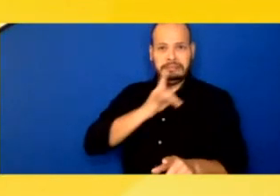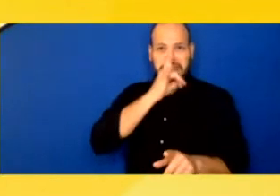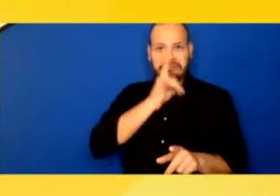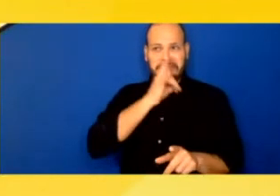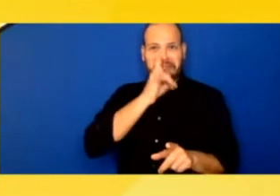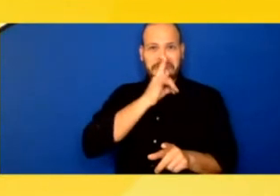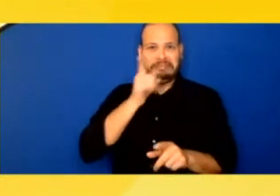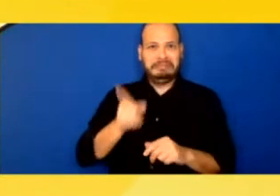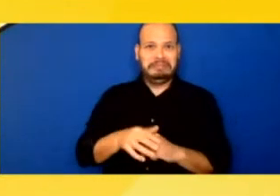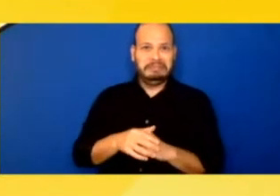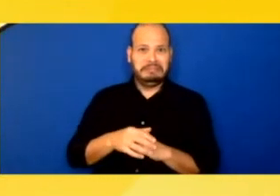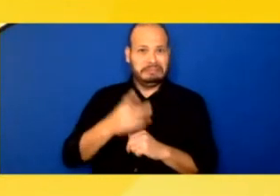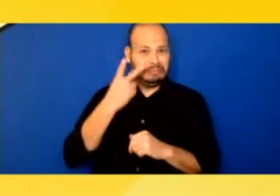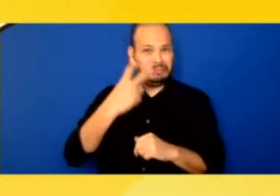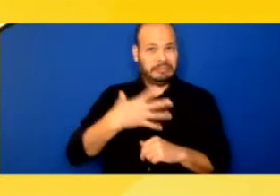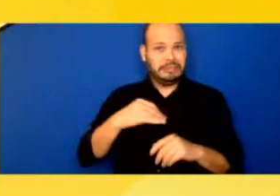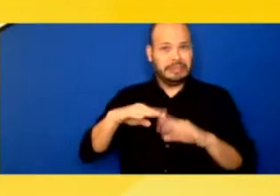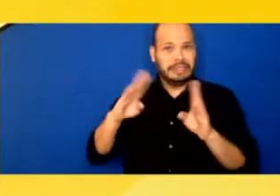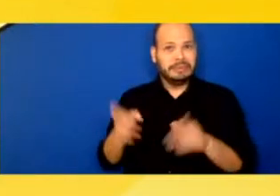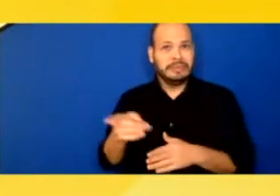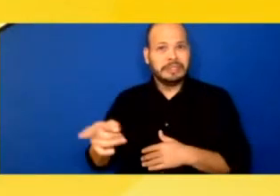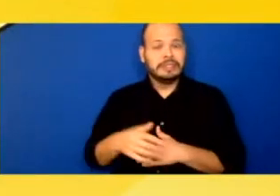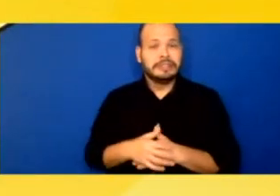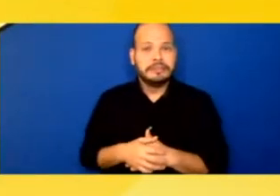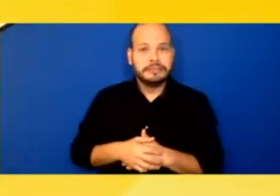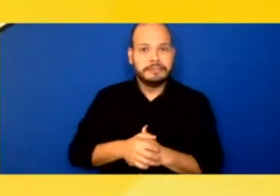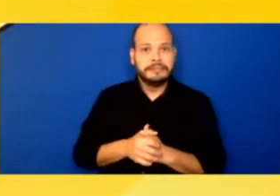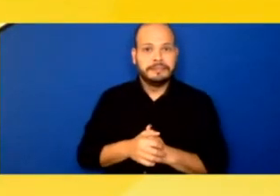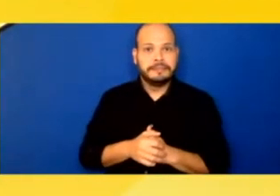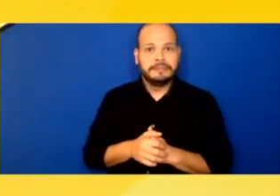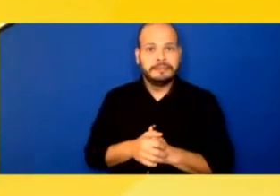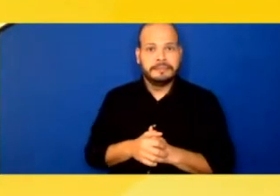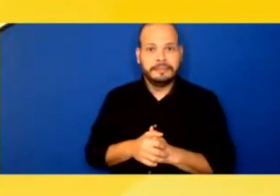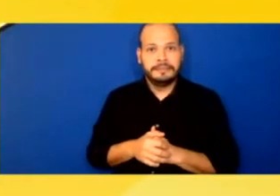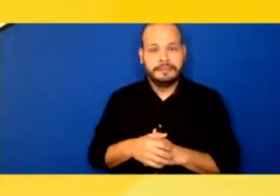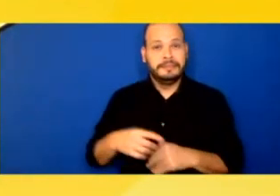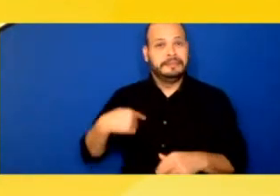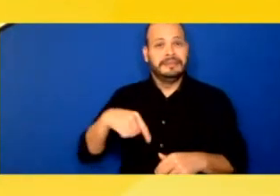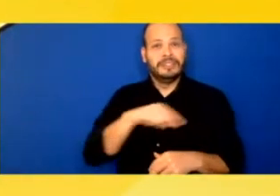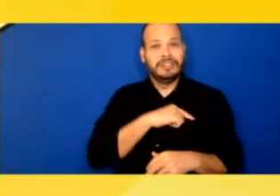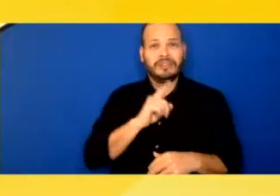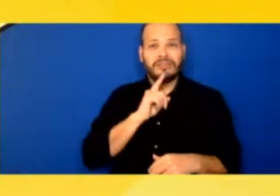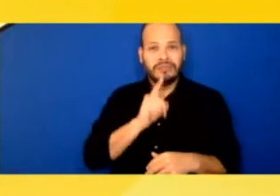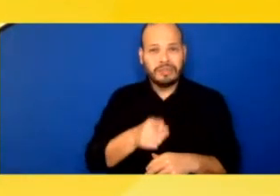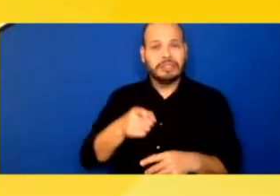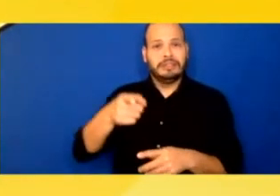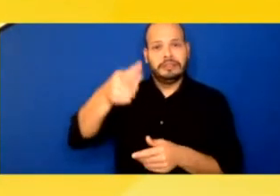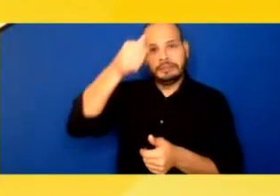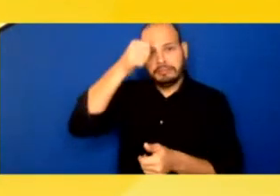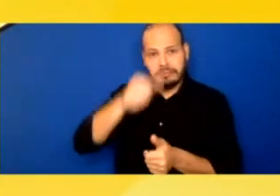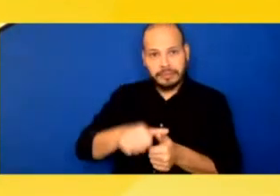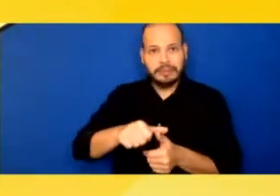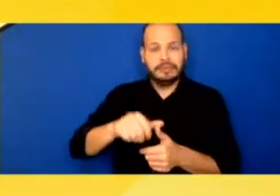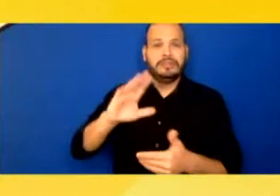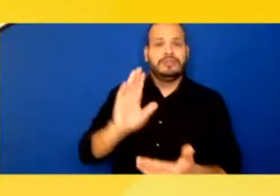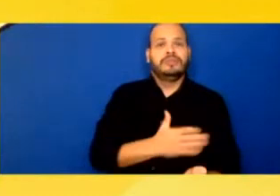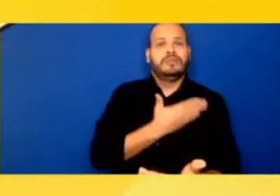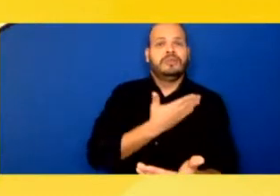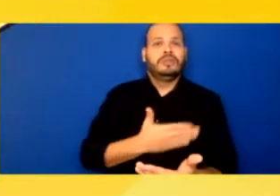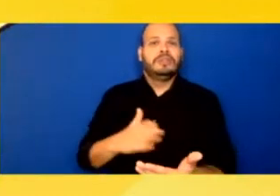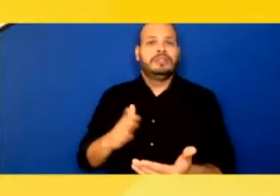gonna let nobody turn me around, turn me